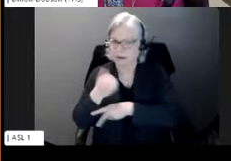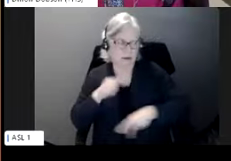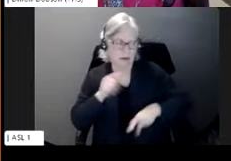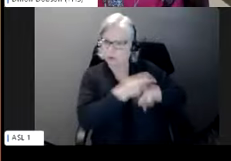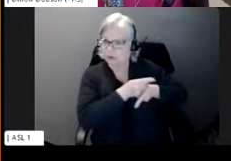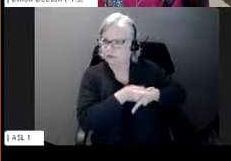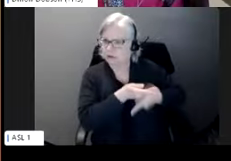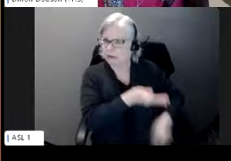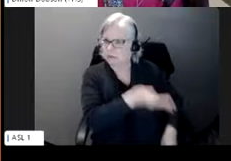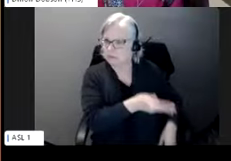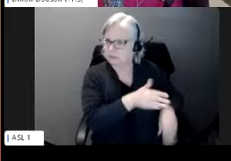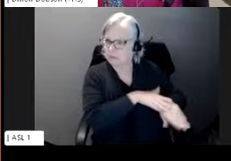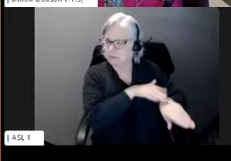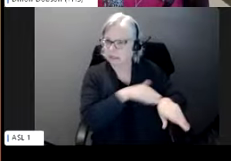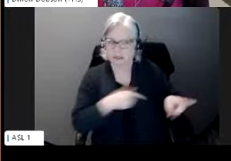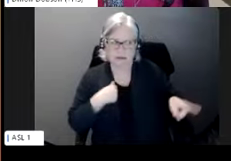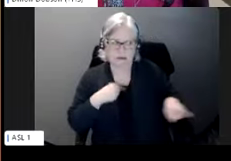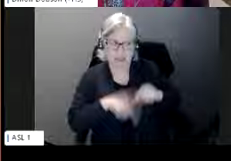perhaps they've been unable to.